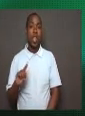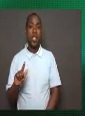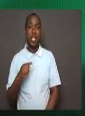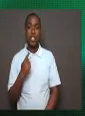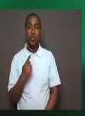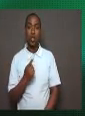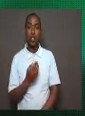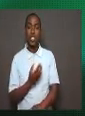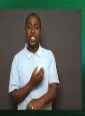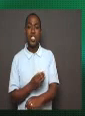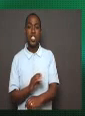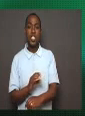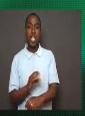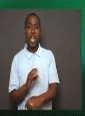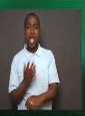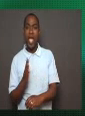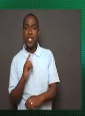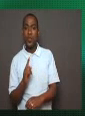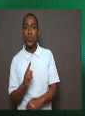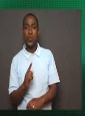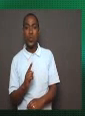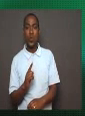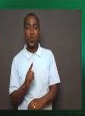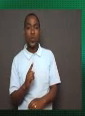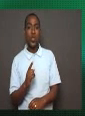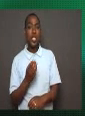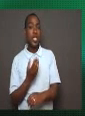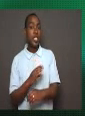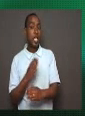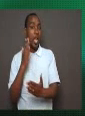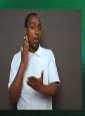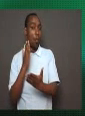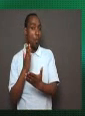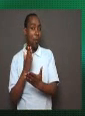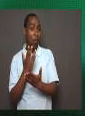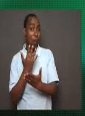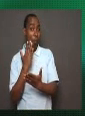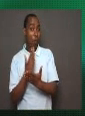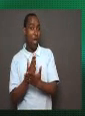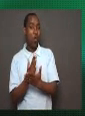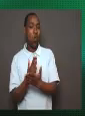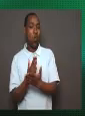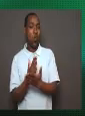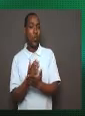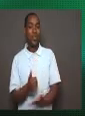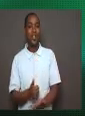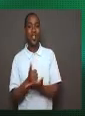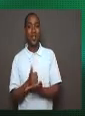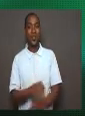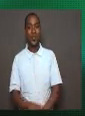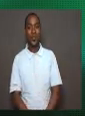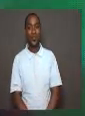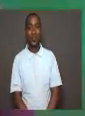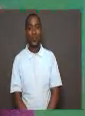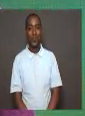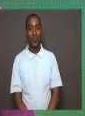Platelets are cell fragments that help with blood clotting at the site of wounds.